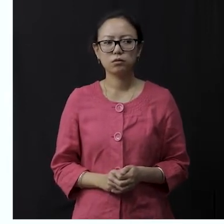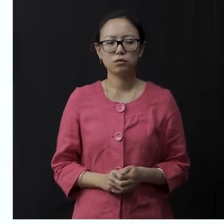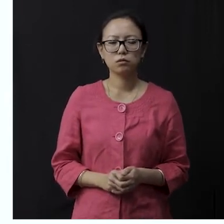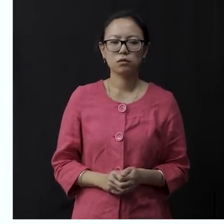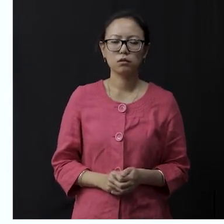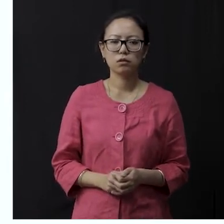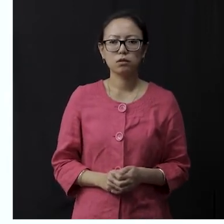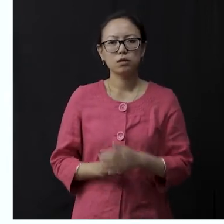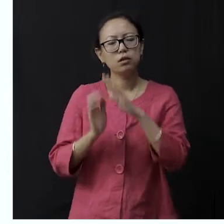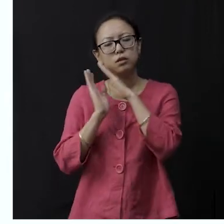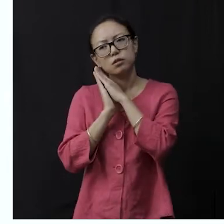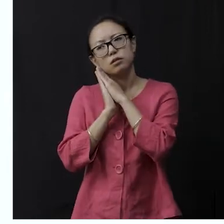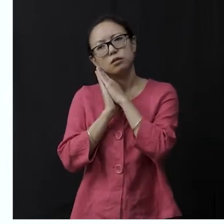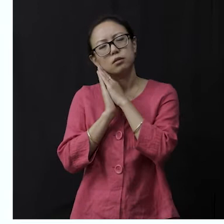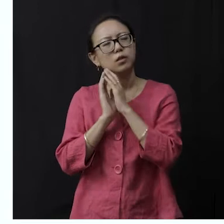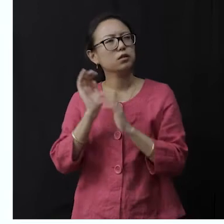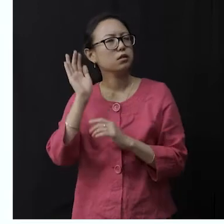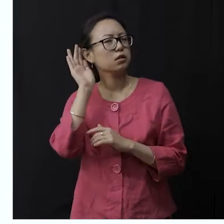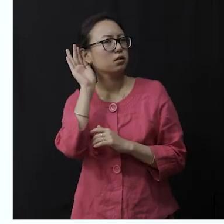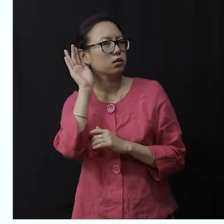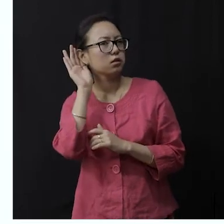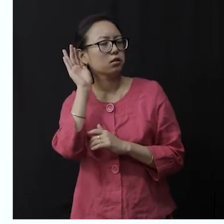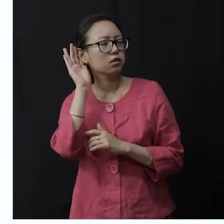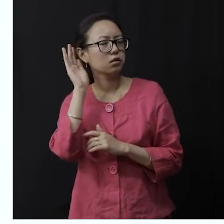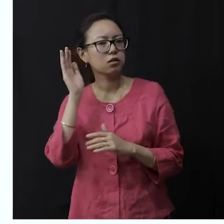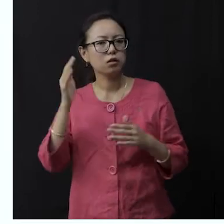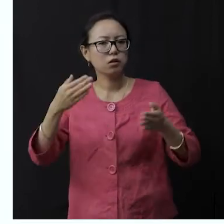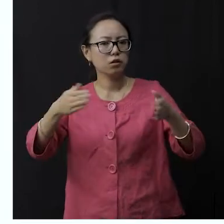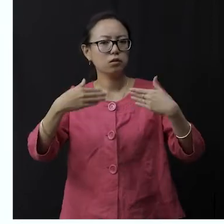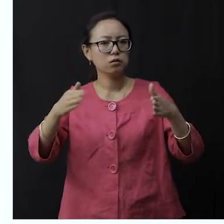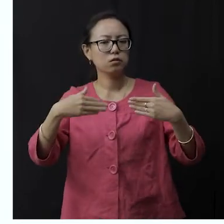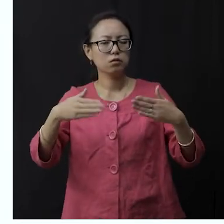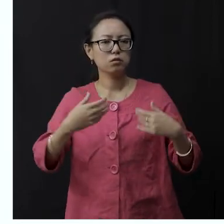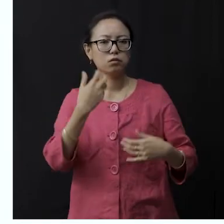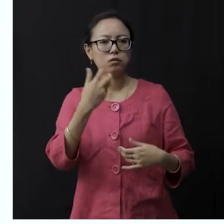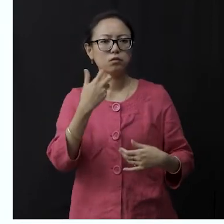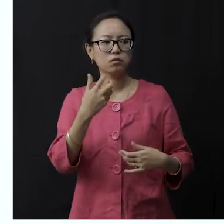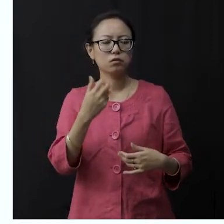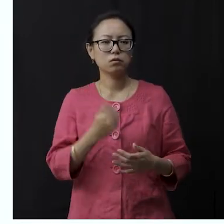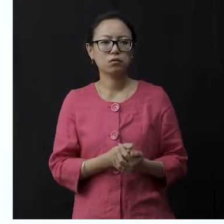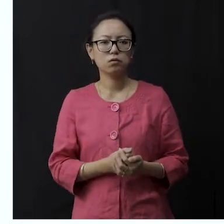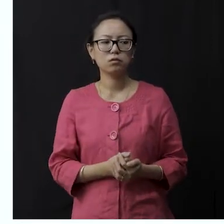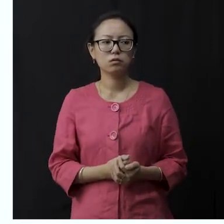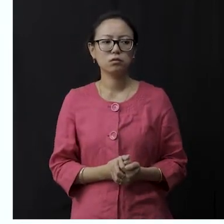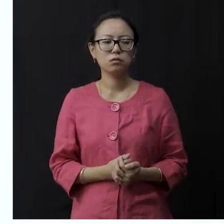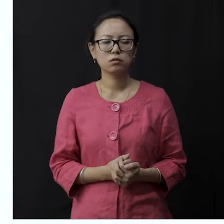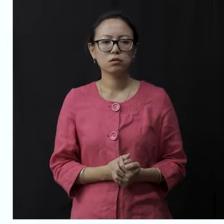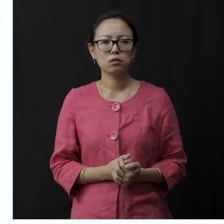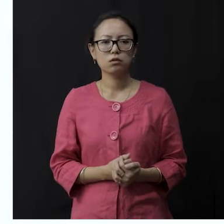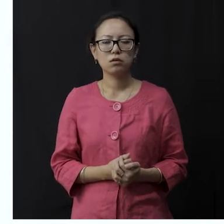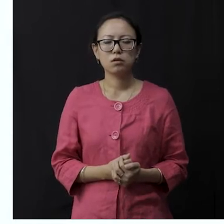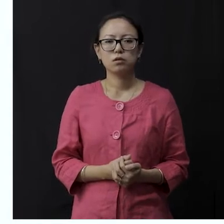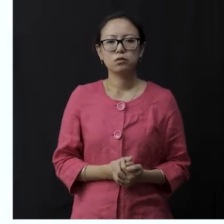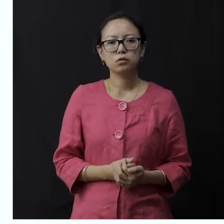listened whether the door was knocking or not, and he heard that it was knocking. Someone was knocking at the door. And so the person went